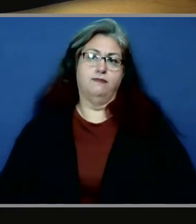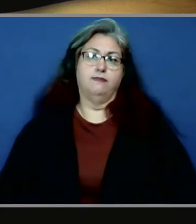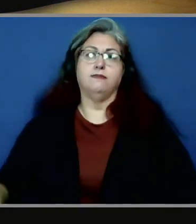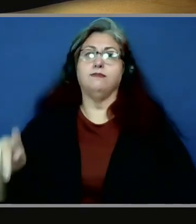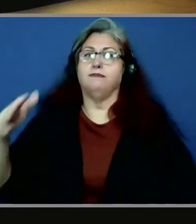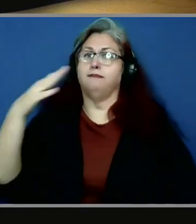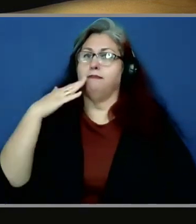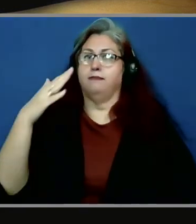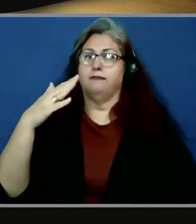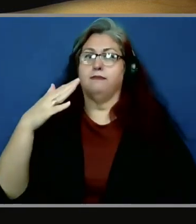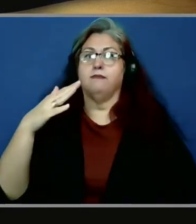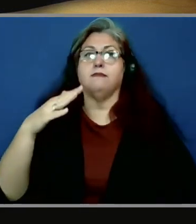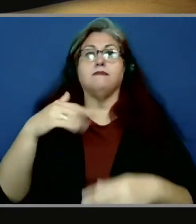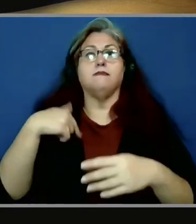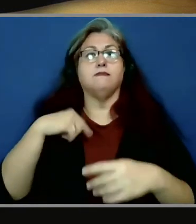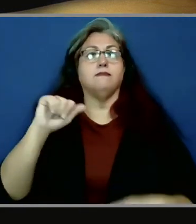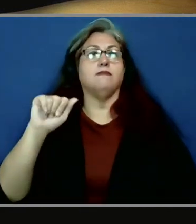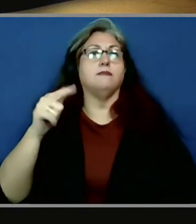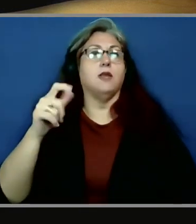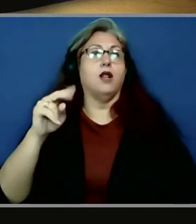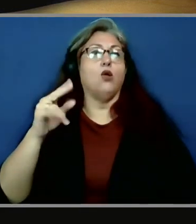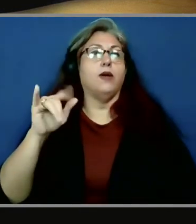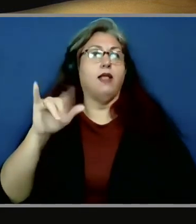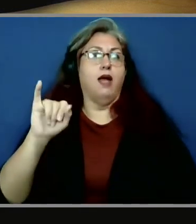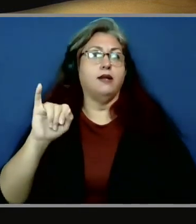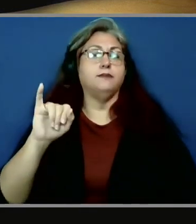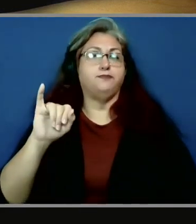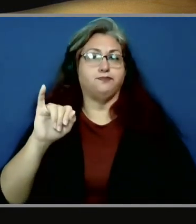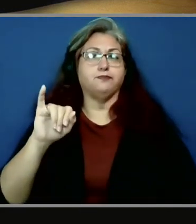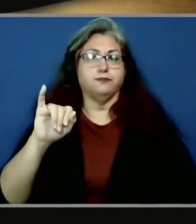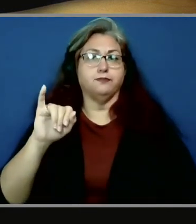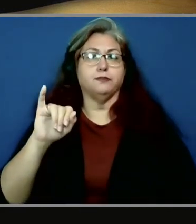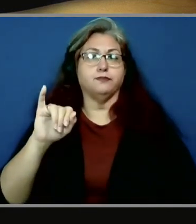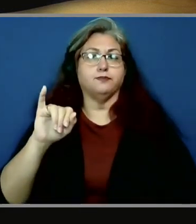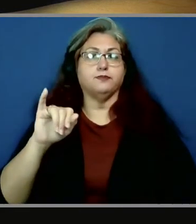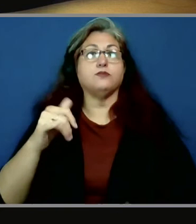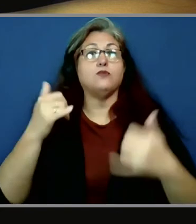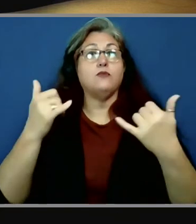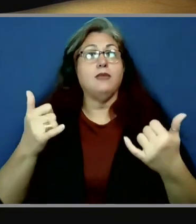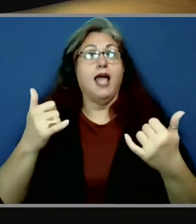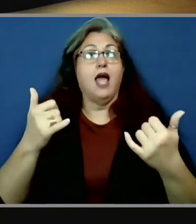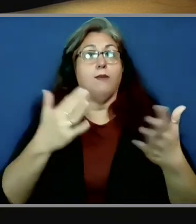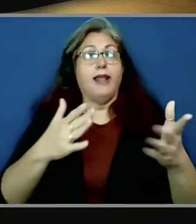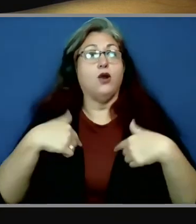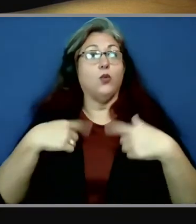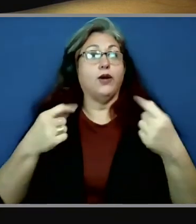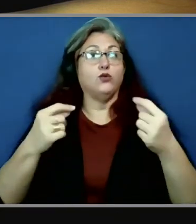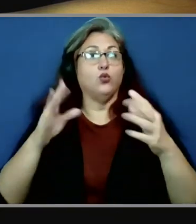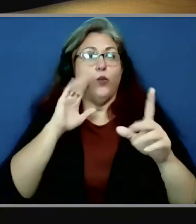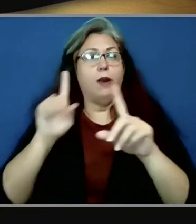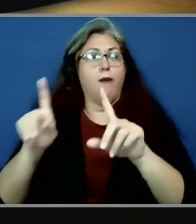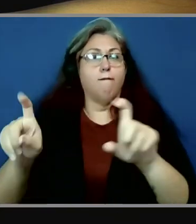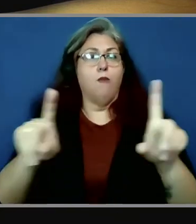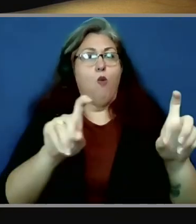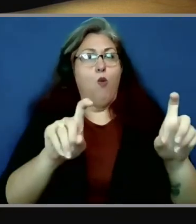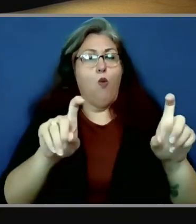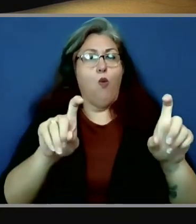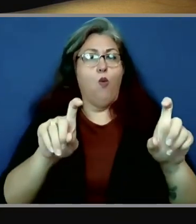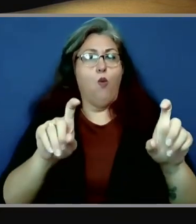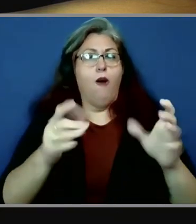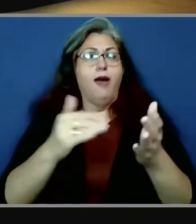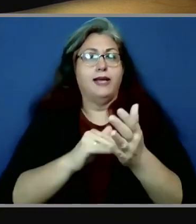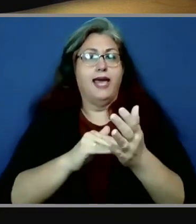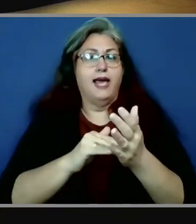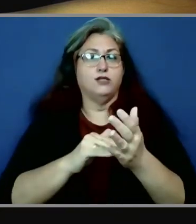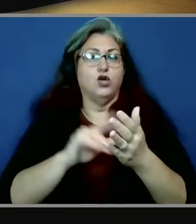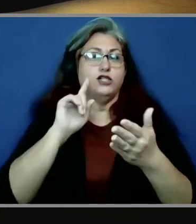Mahalo. This is Alohilani speaking. Now we're going to do a poll. We're going to poll our audience again. Let's check